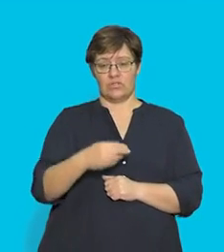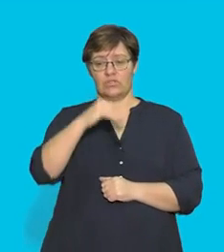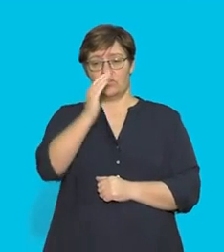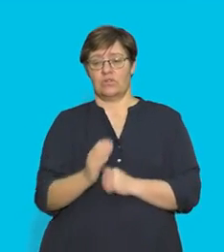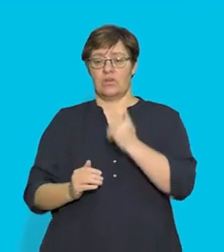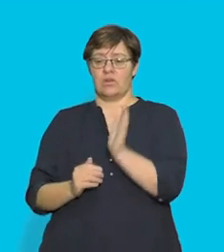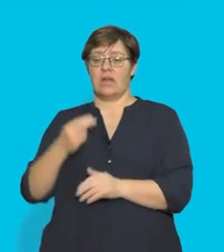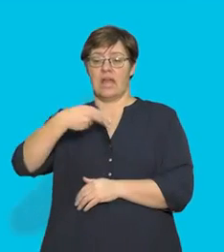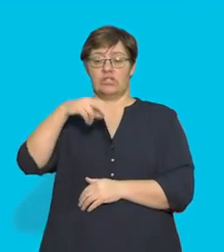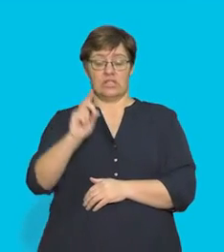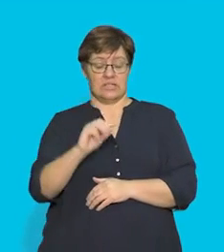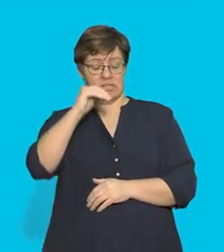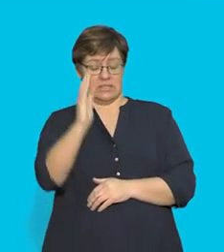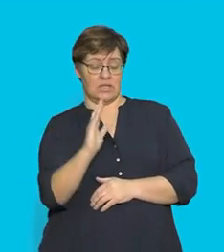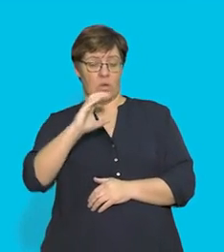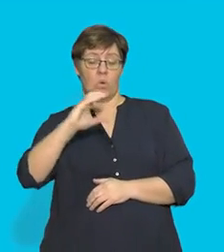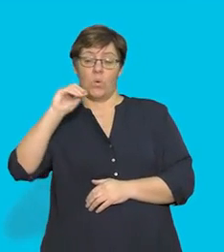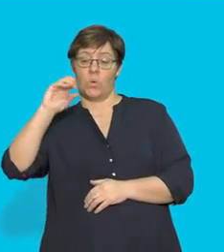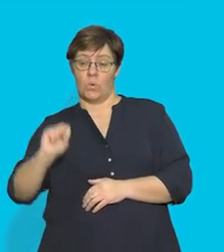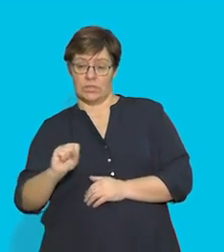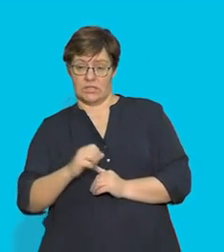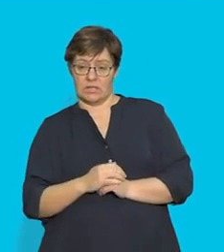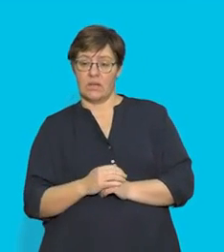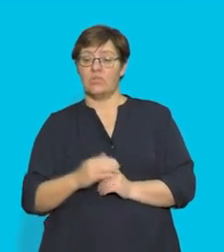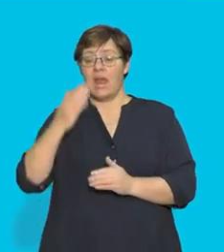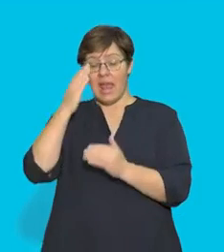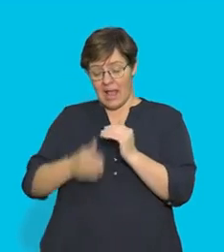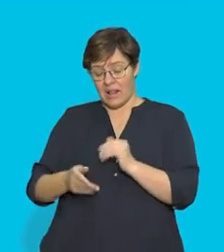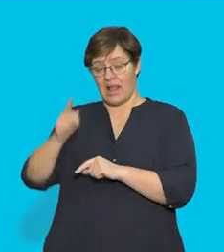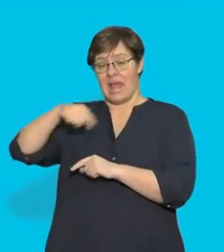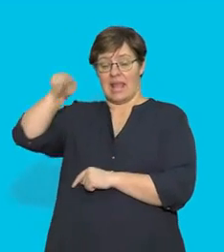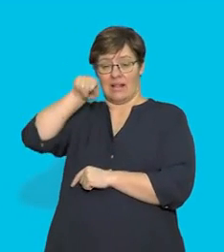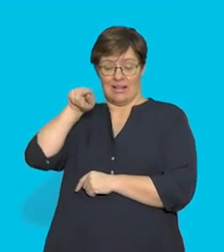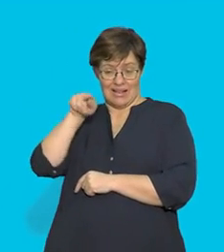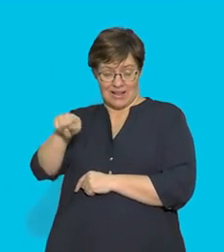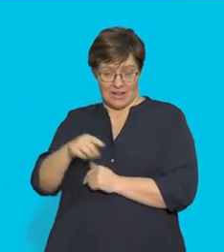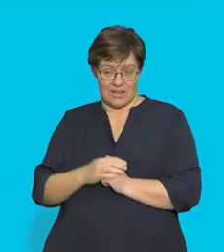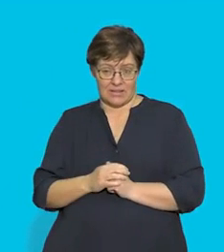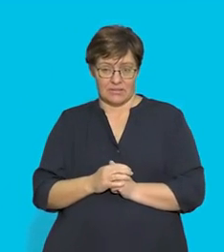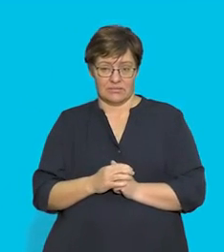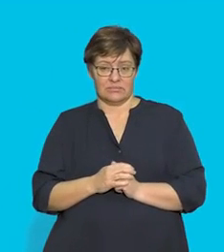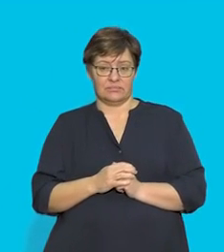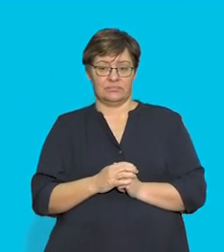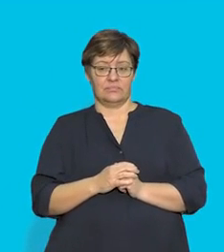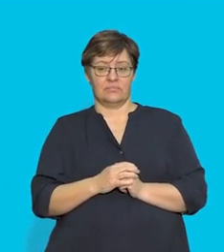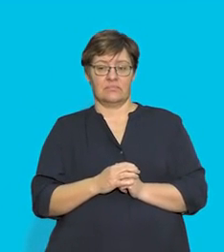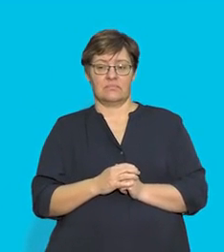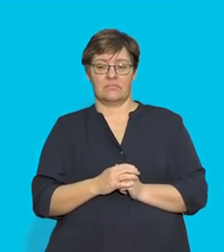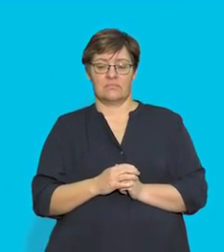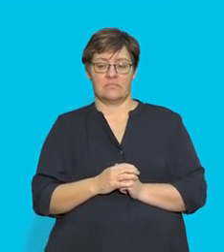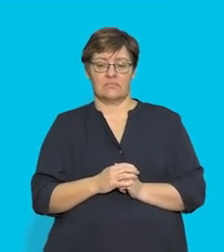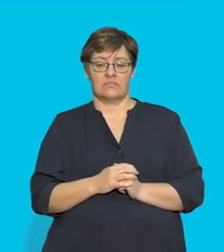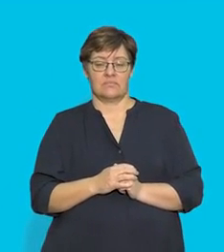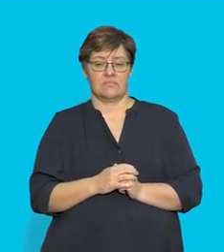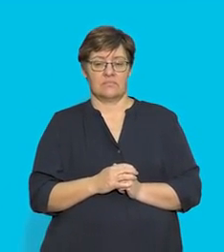HD, and remember because we started off with AD, we're going to end with the angle across from it, and the angle across from AD squared